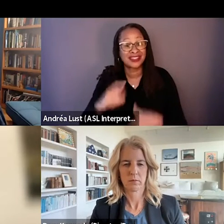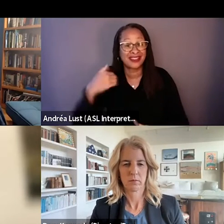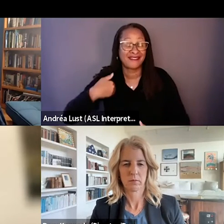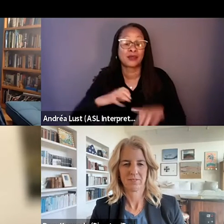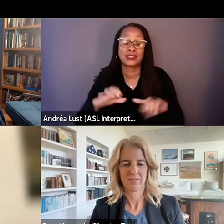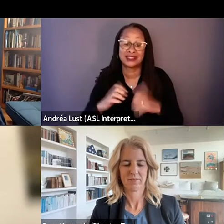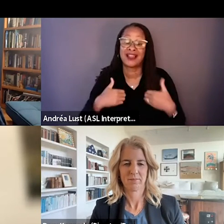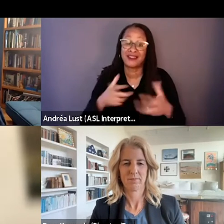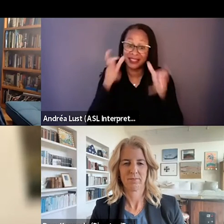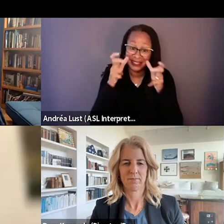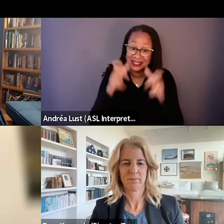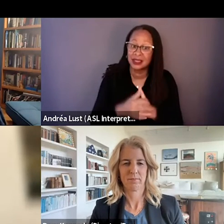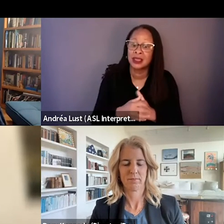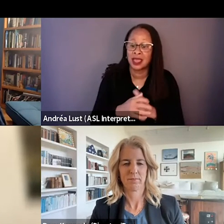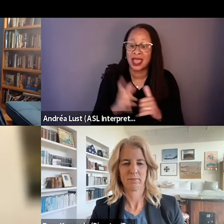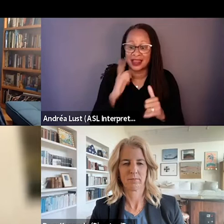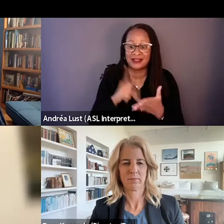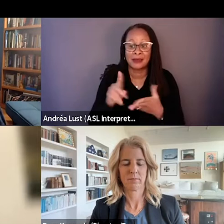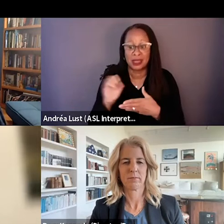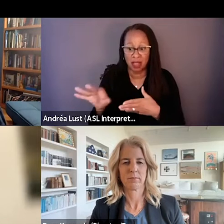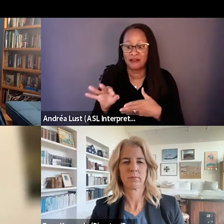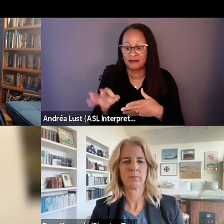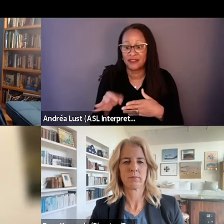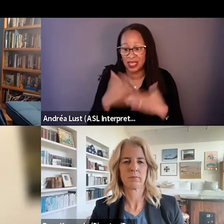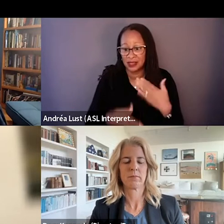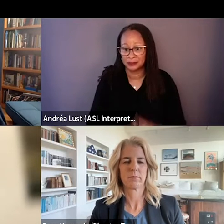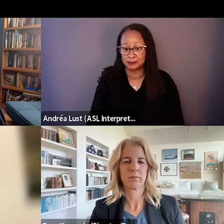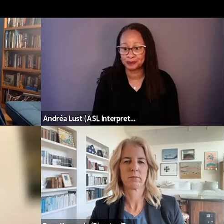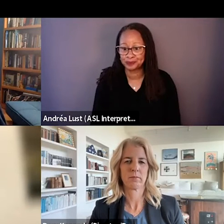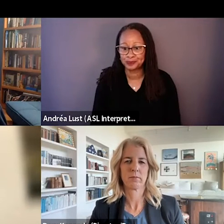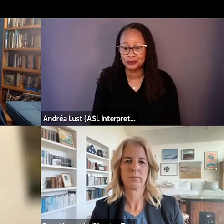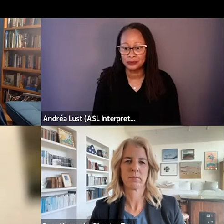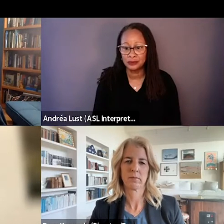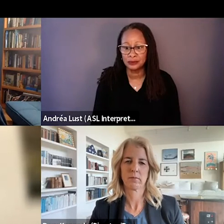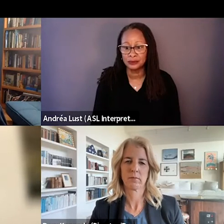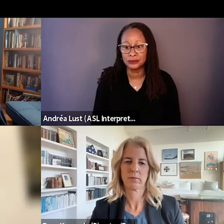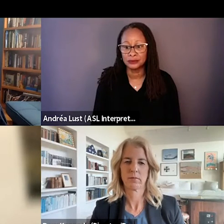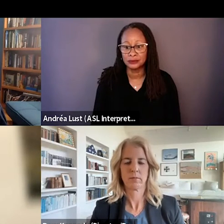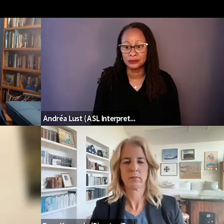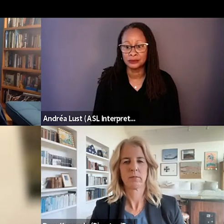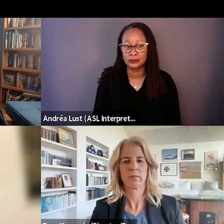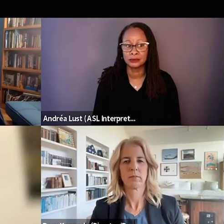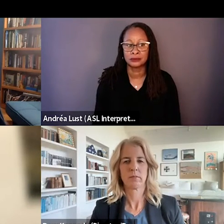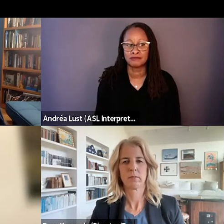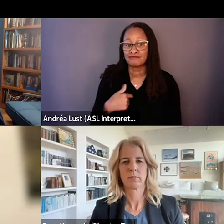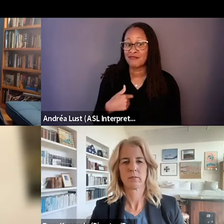listening, and I think that paid off in the end. I was really struck by,